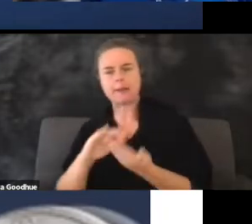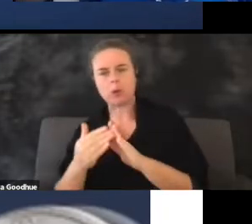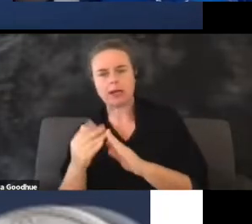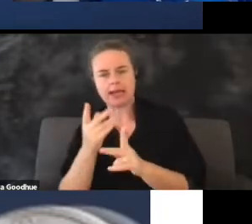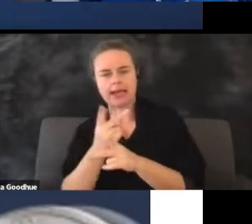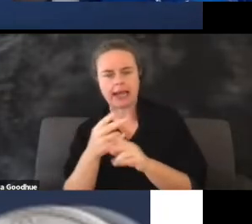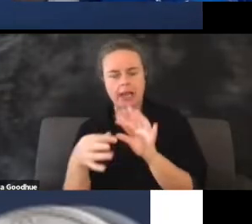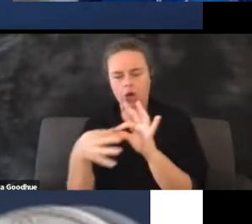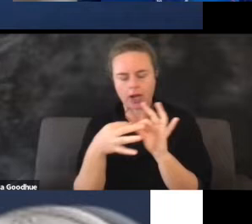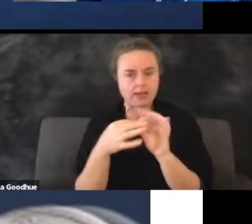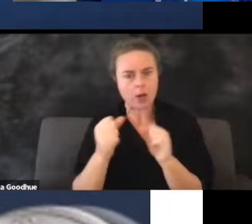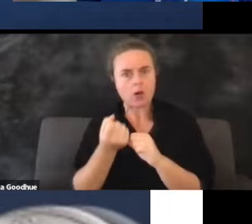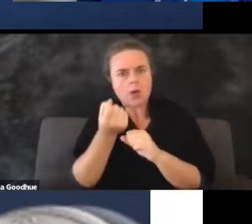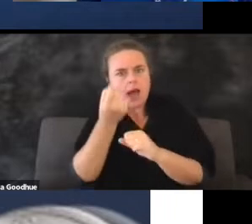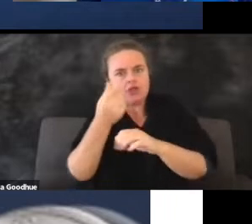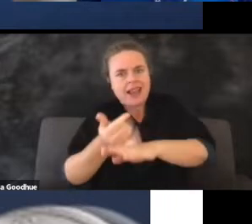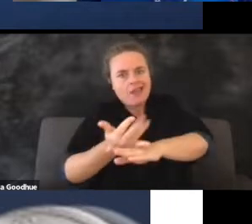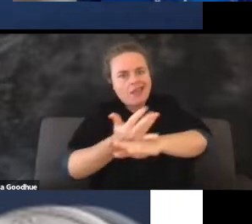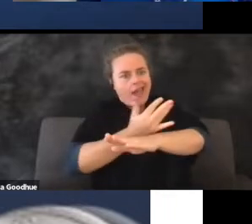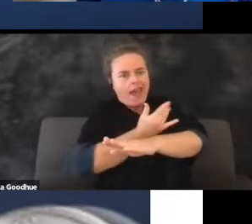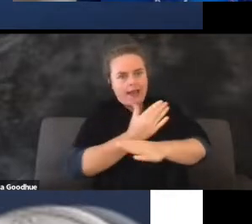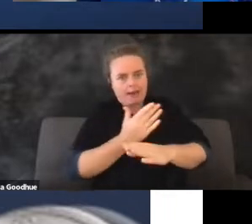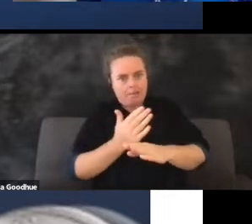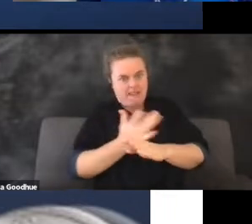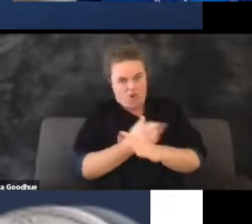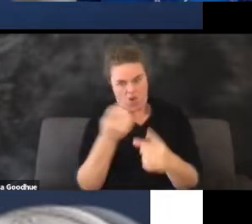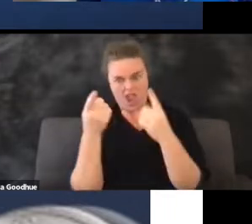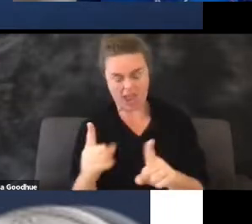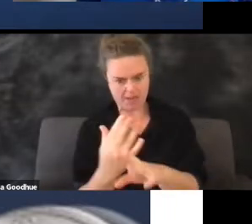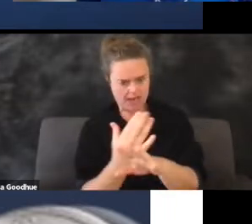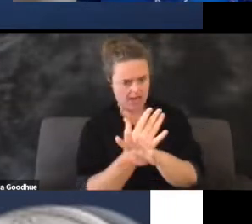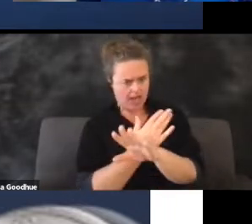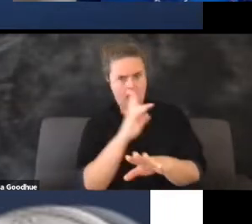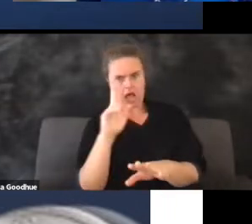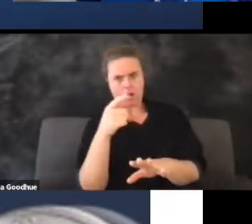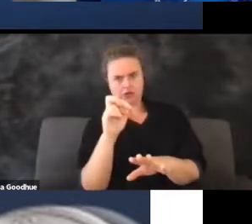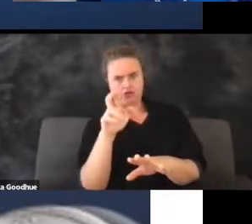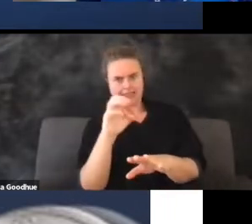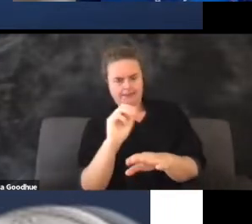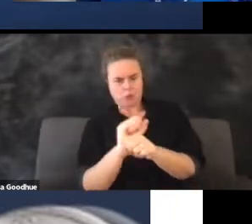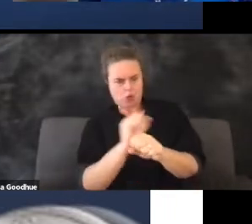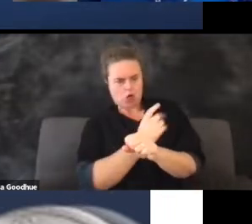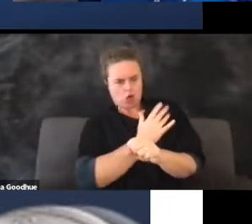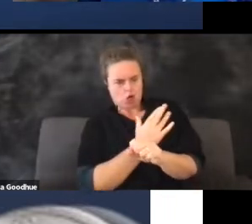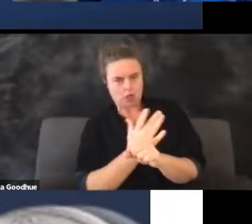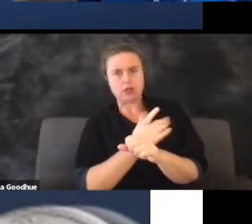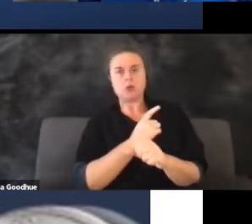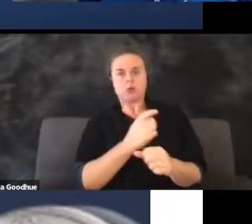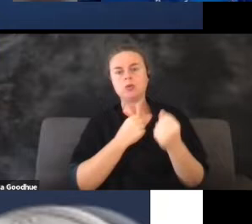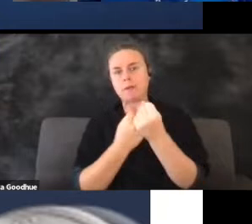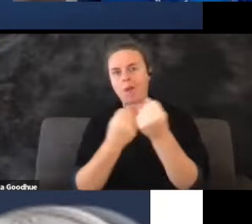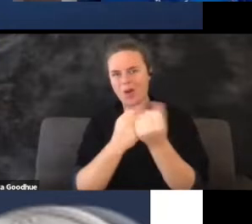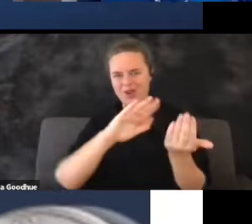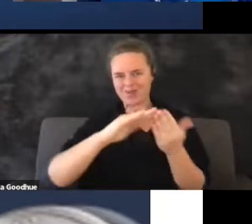that upstream work? And how do we support a robust community response and prevention? What are the ways in which